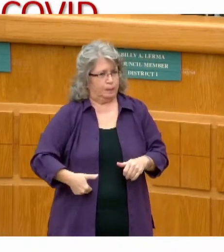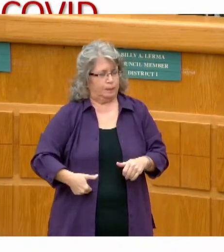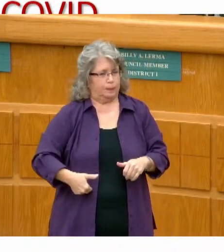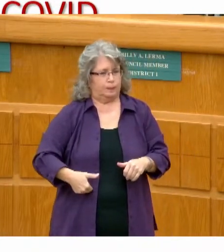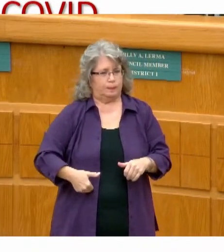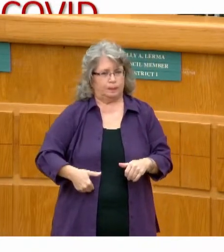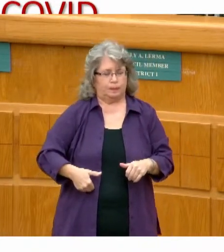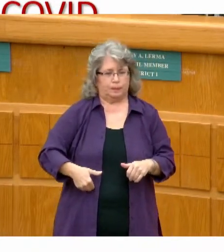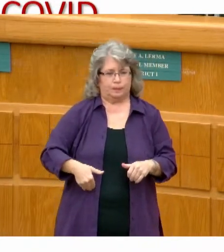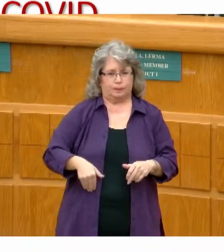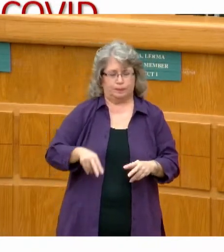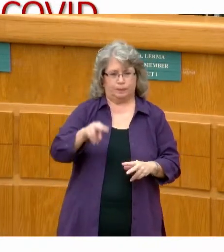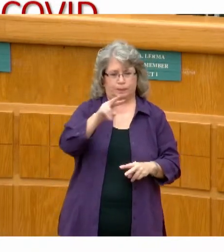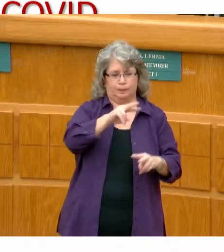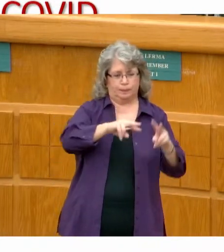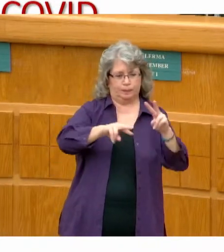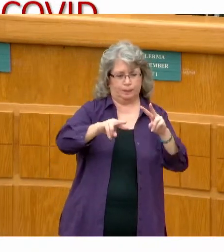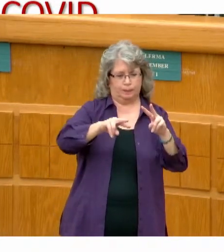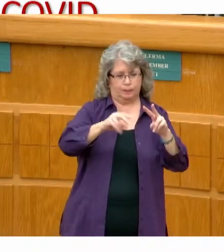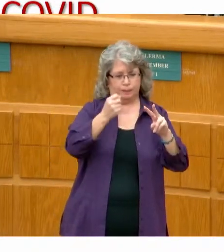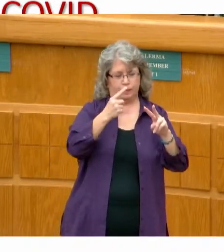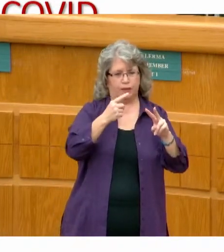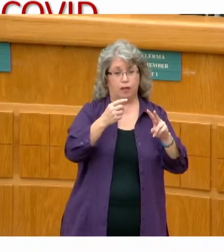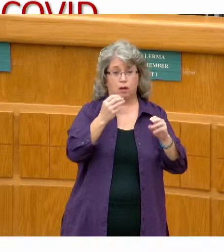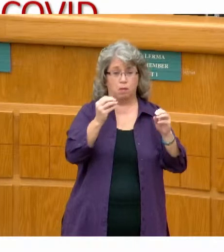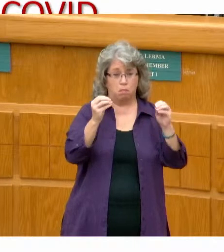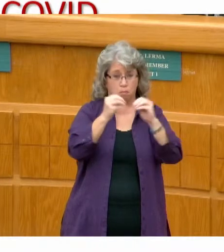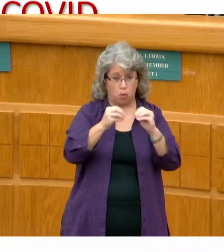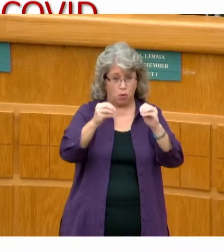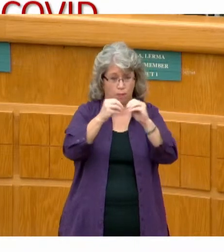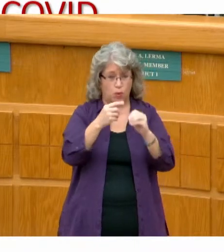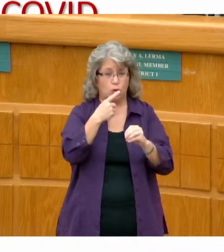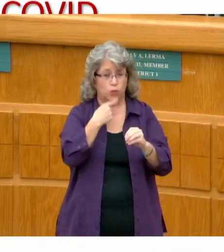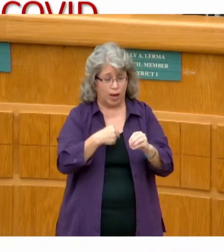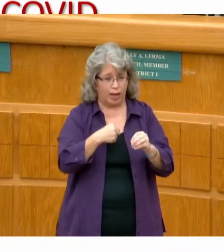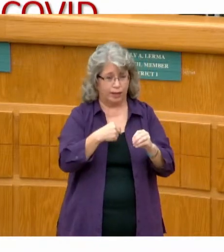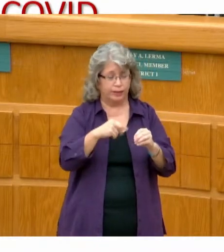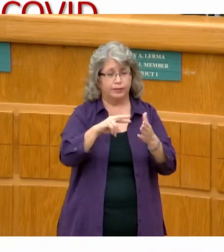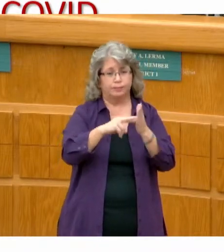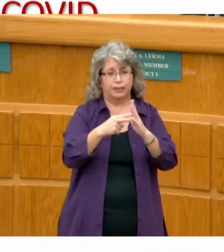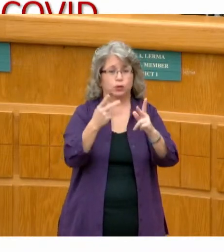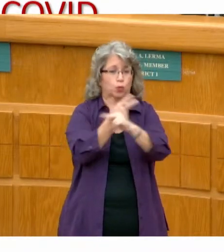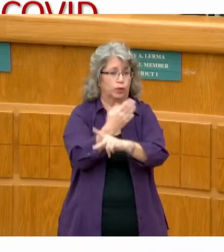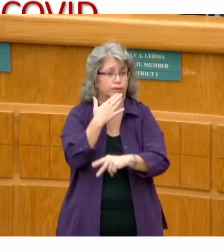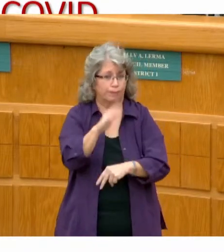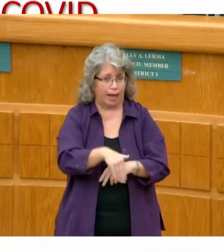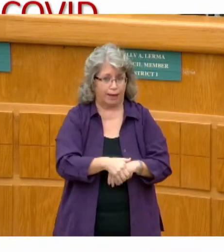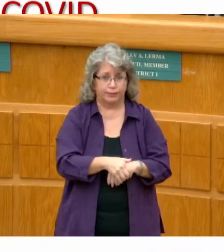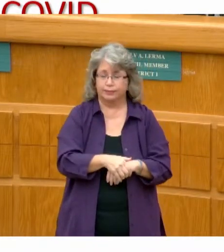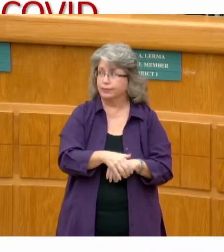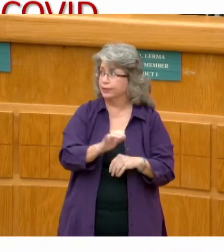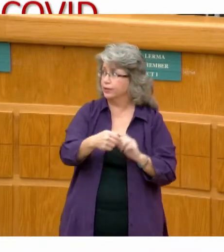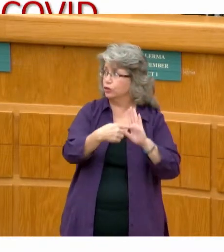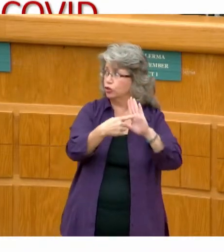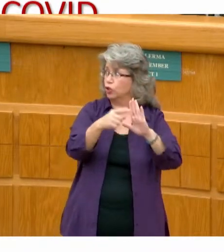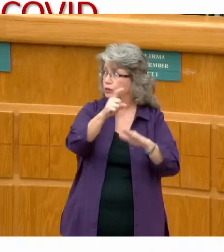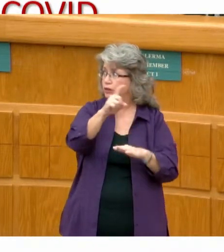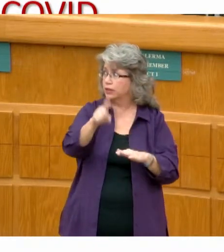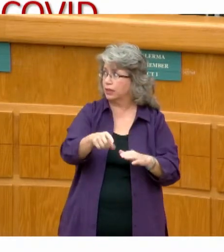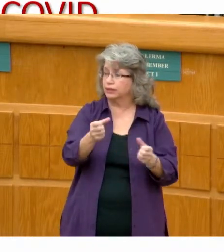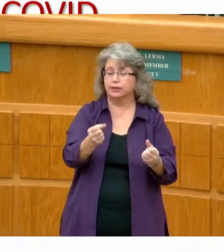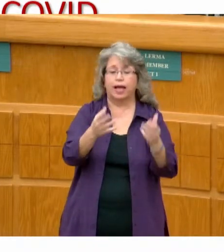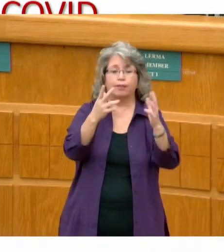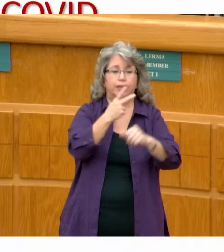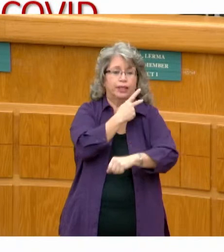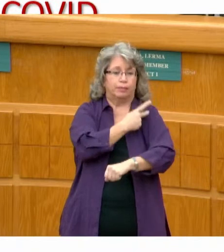to interpret this. More red is more bad. It's areas in Texas with how many patients in the ICU have